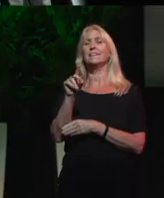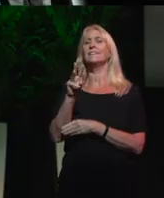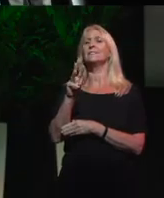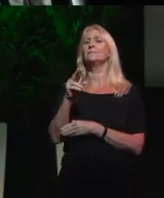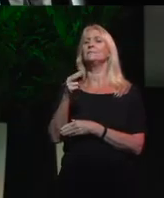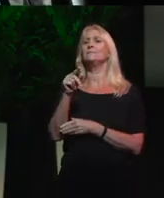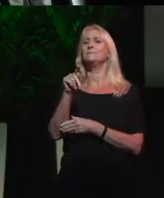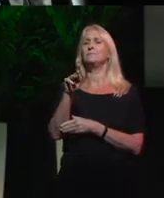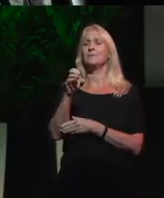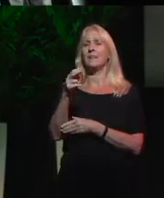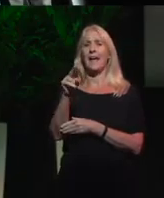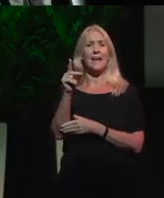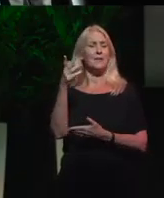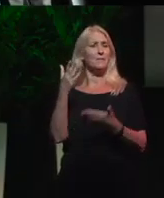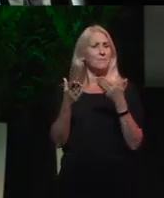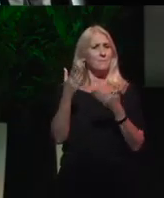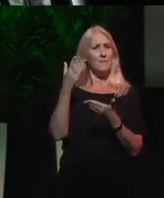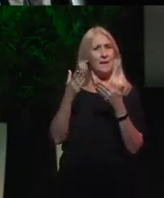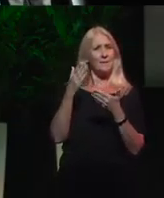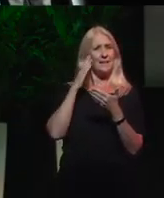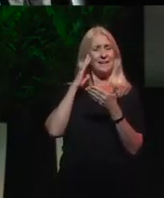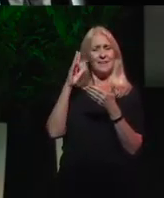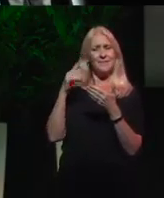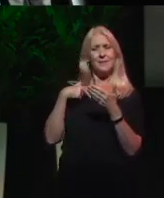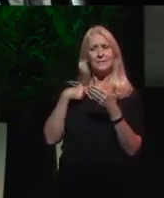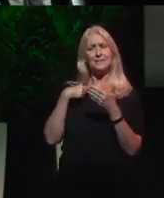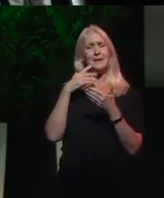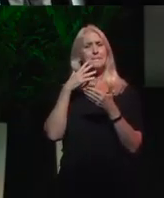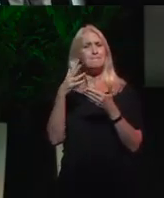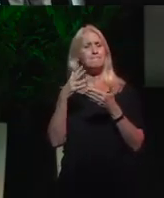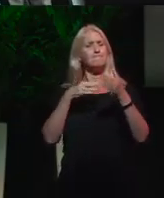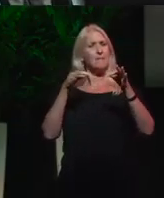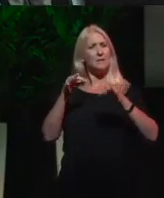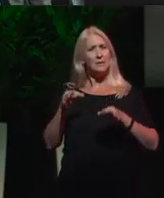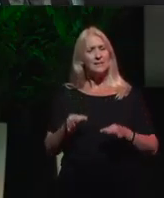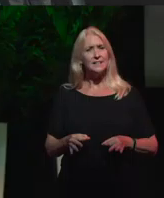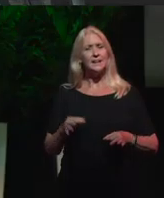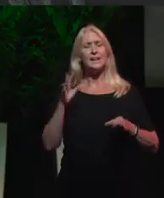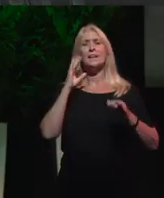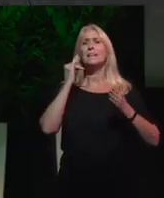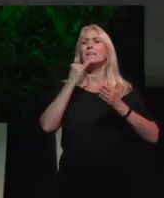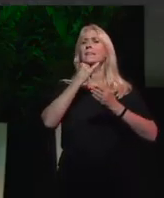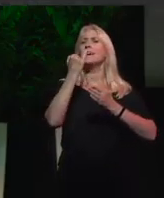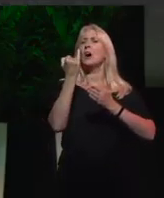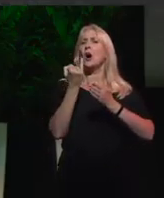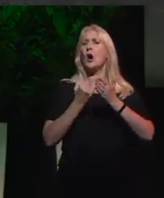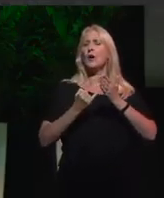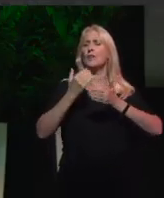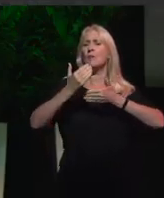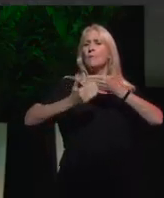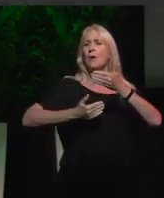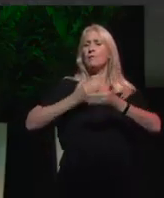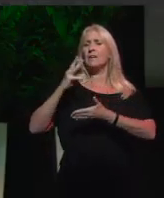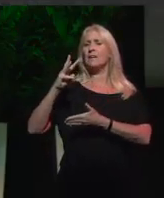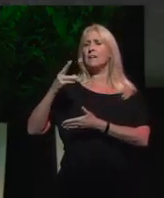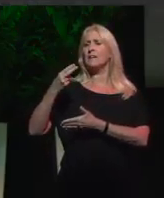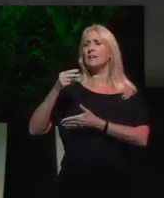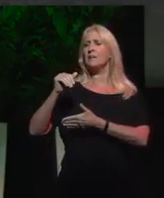measure of professional solace. The art of progress, Whitehead